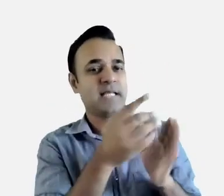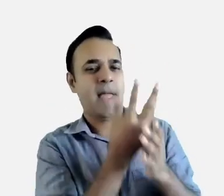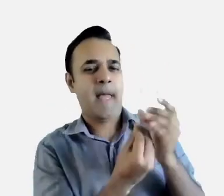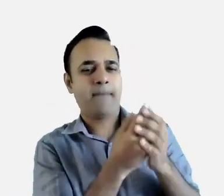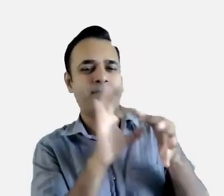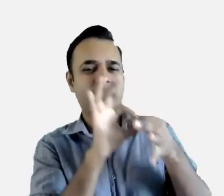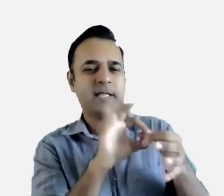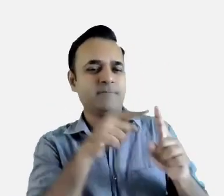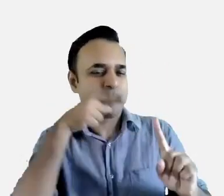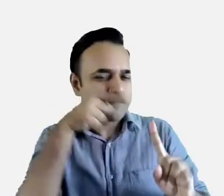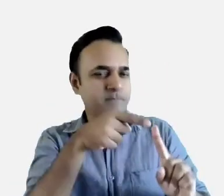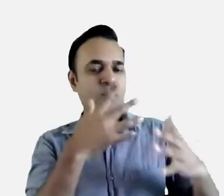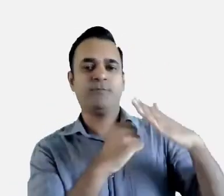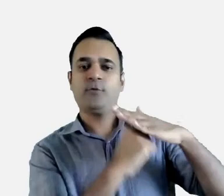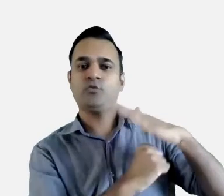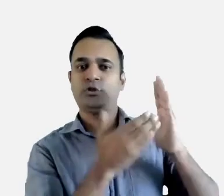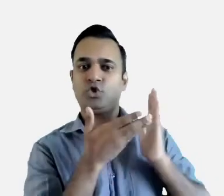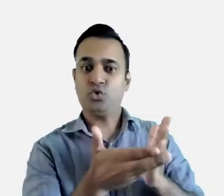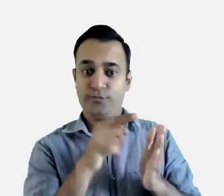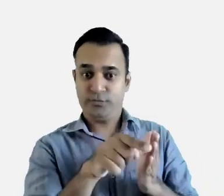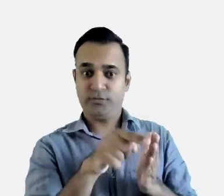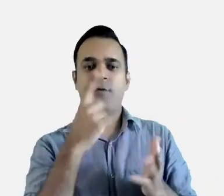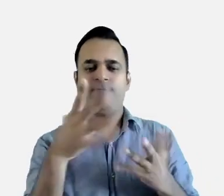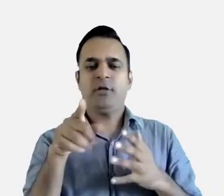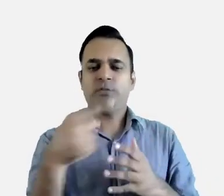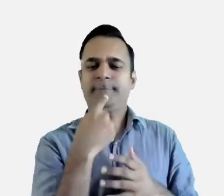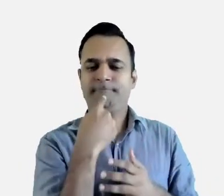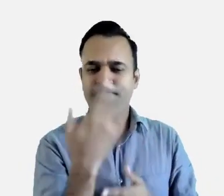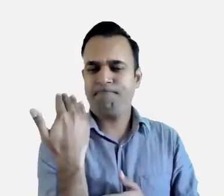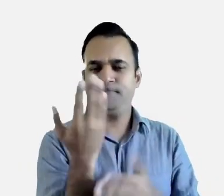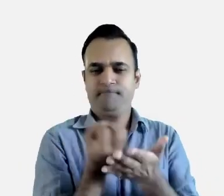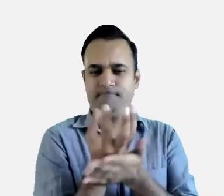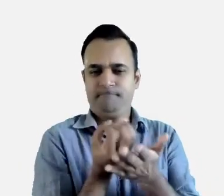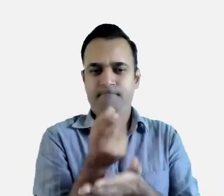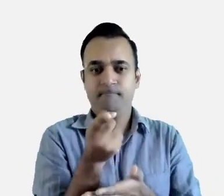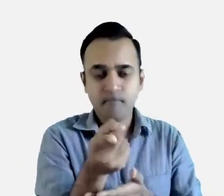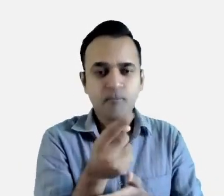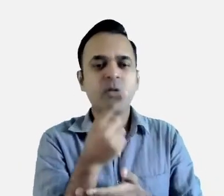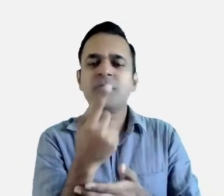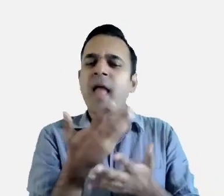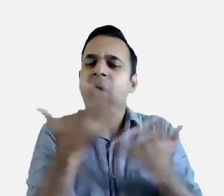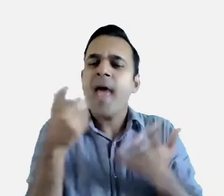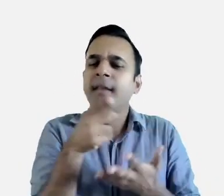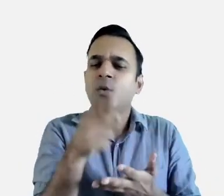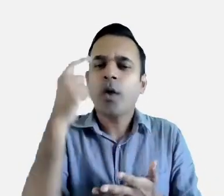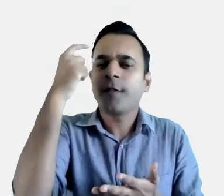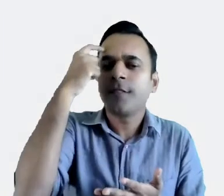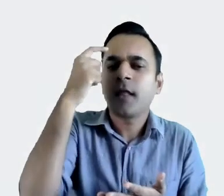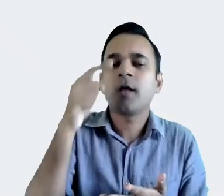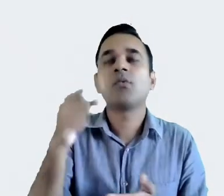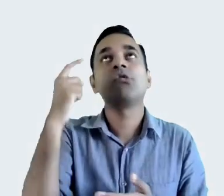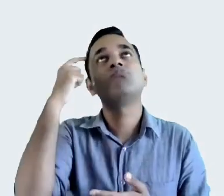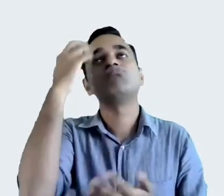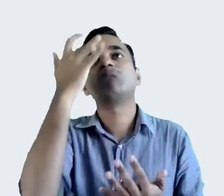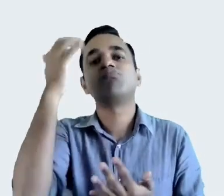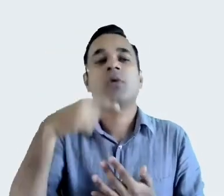there anything that you think would be another takeaway learning specific to the infrastructure? Sure, thank you